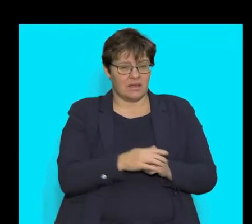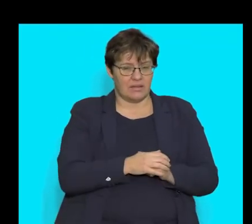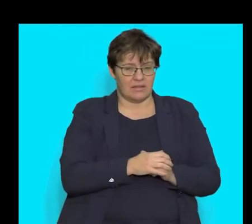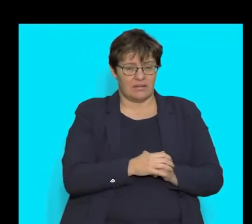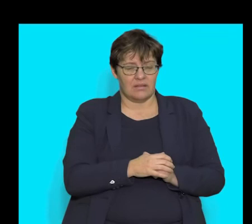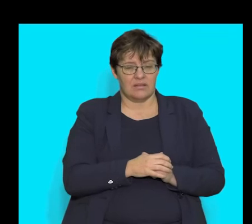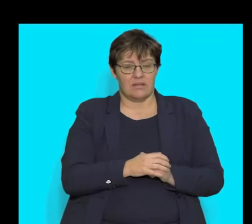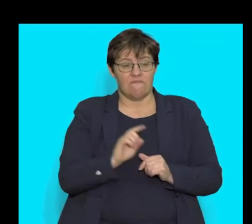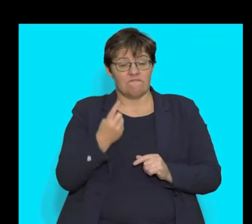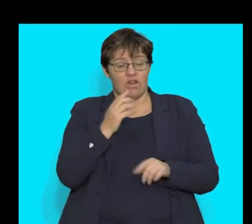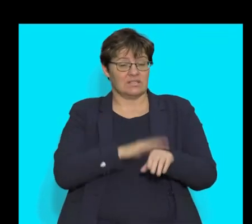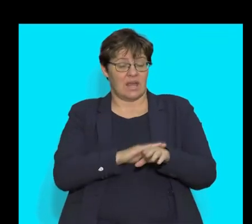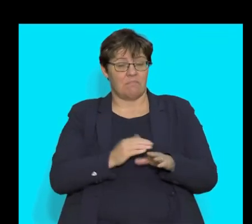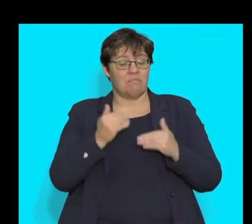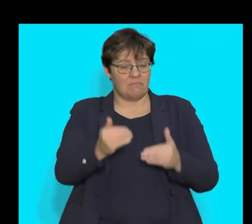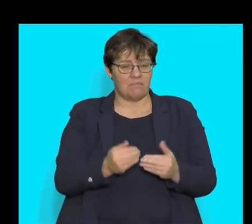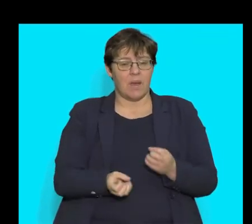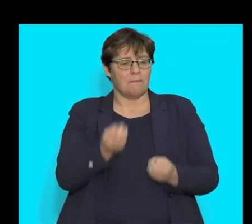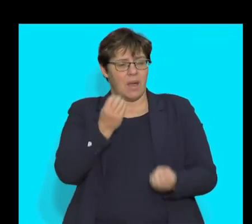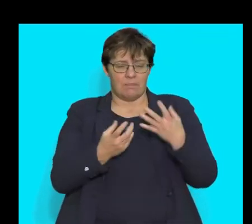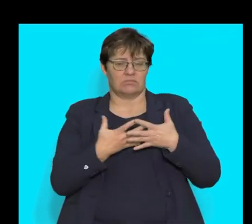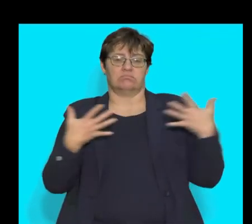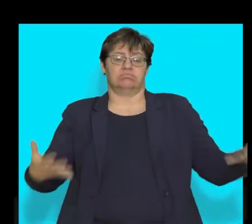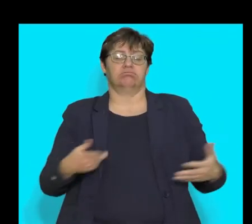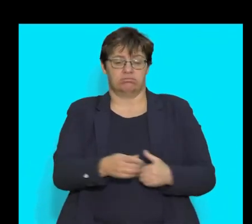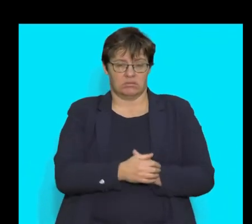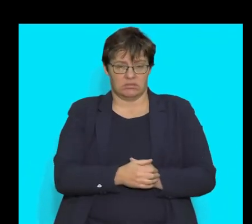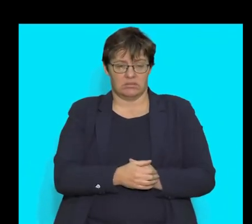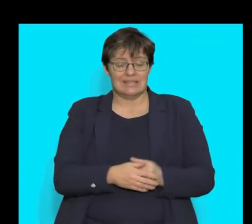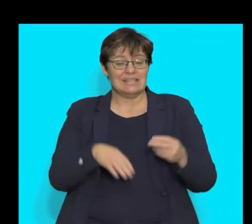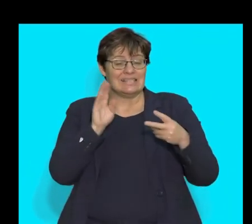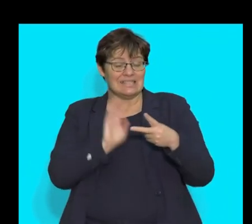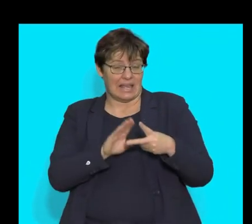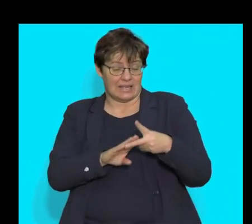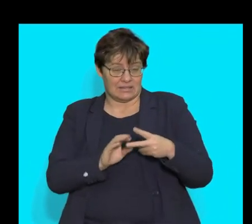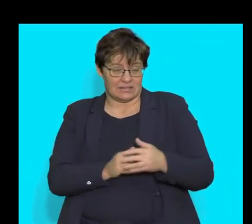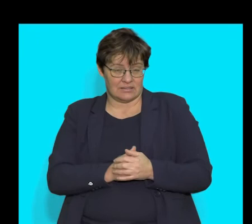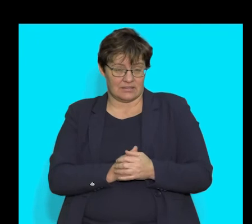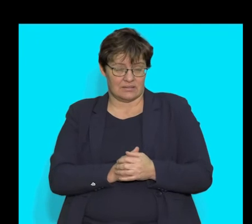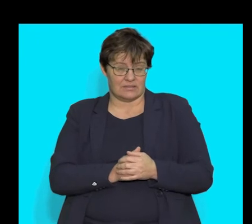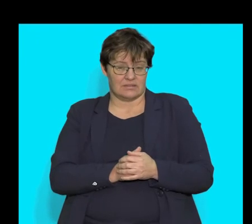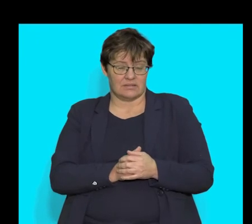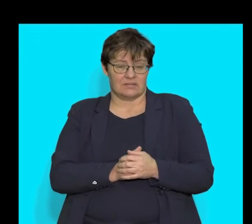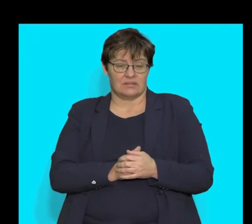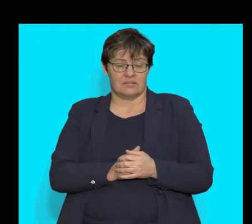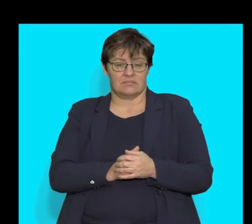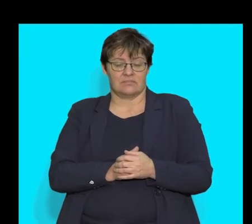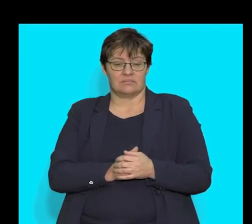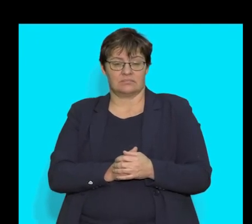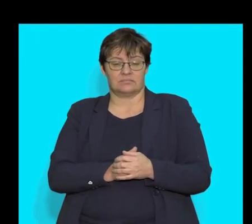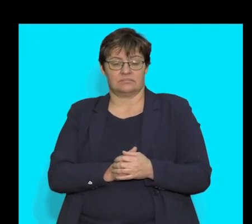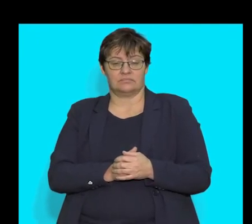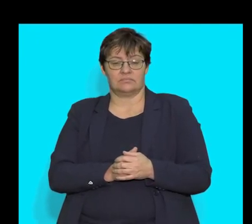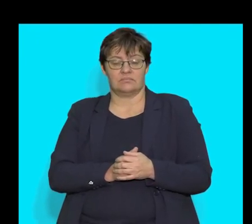time interval, lots of bubbles. In the second time interval, okay, you can see here it